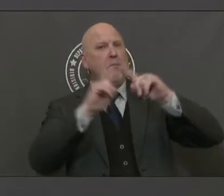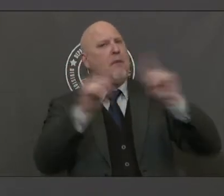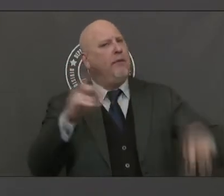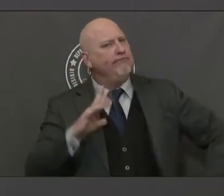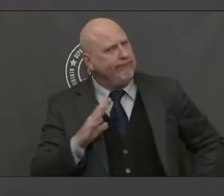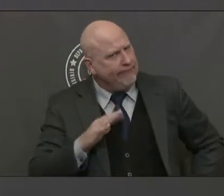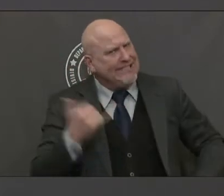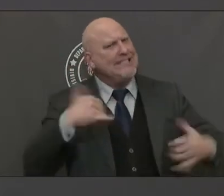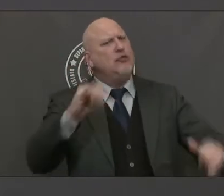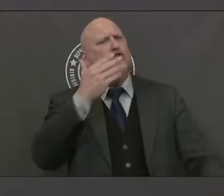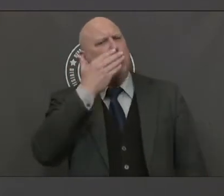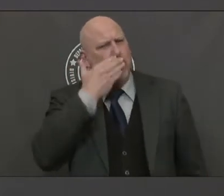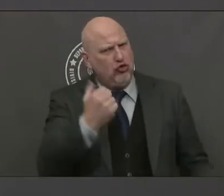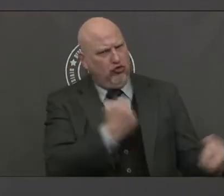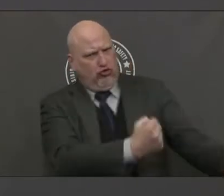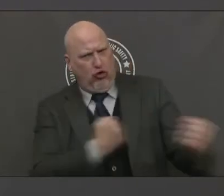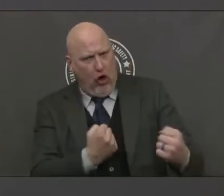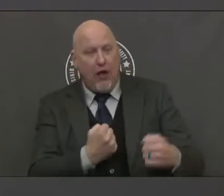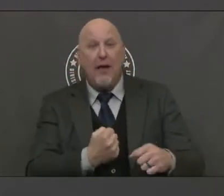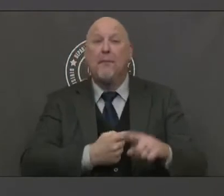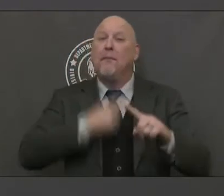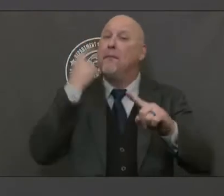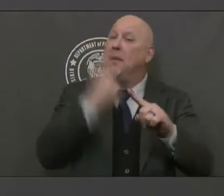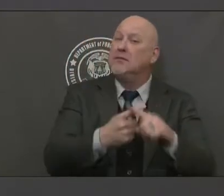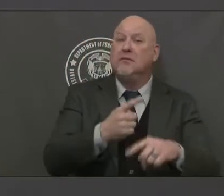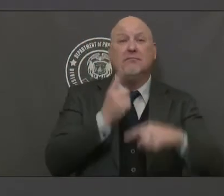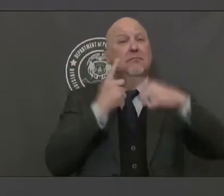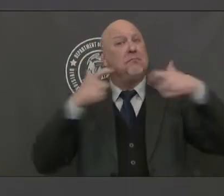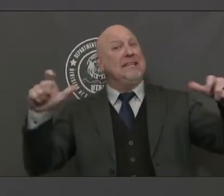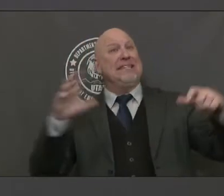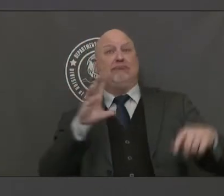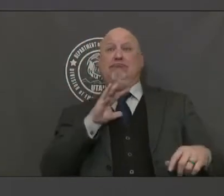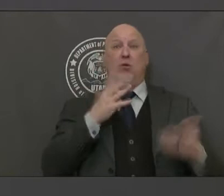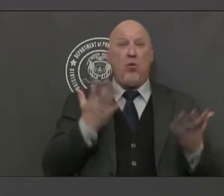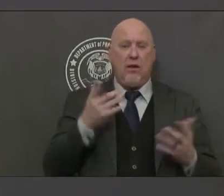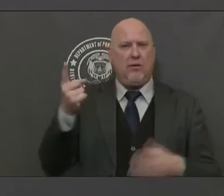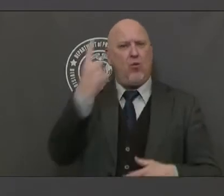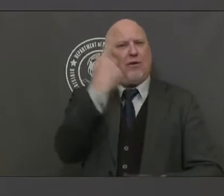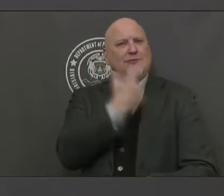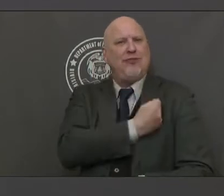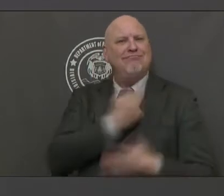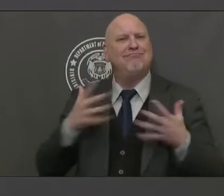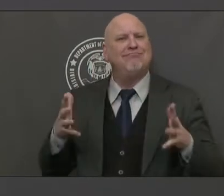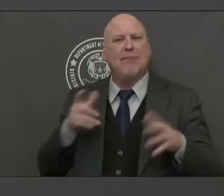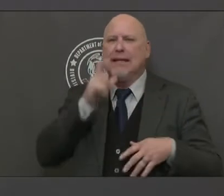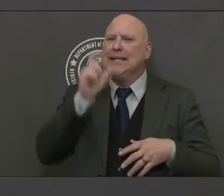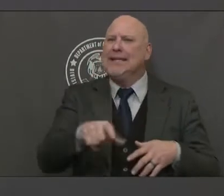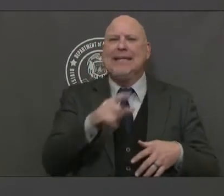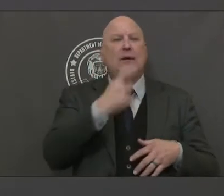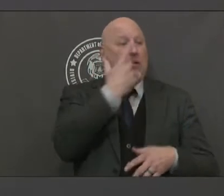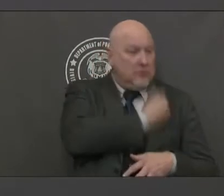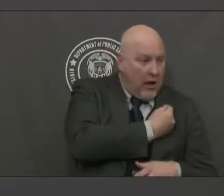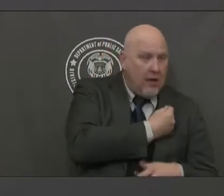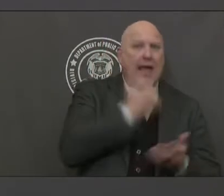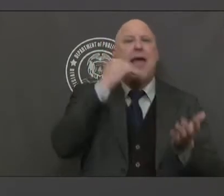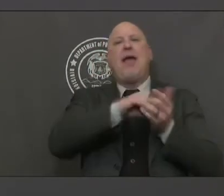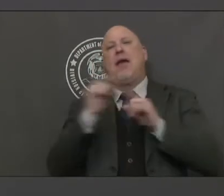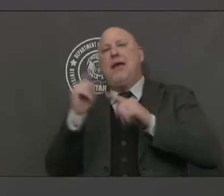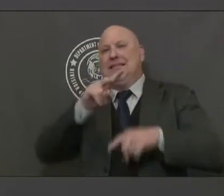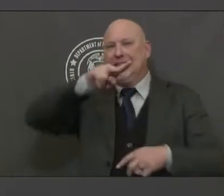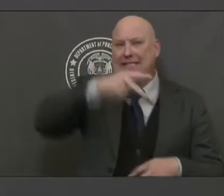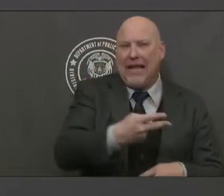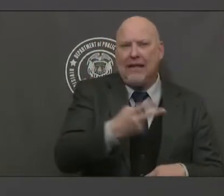vaccine, and one that we don't want people to hesitate to get that vaccine at all. We've never branded vaccines before. You don't go to get your